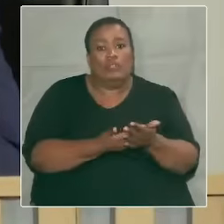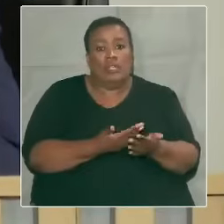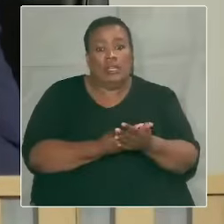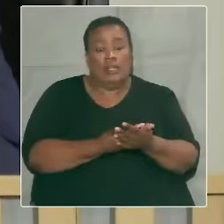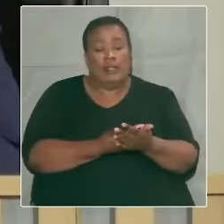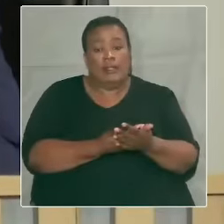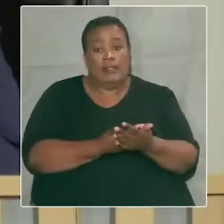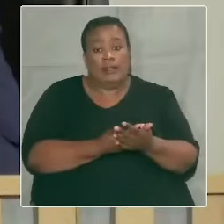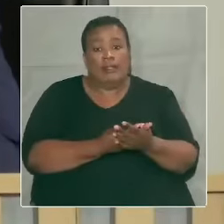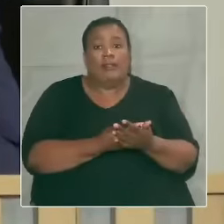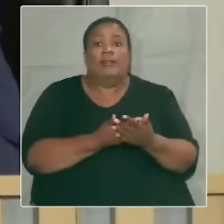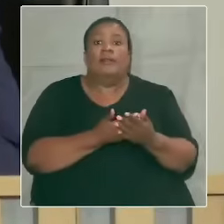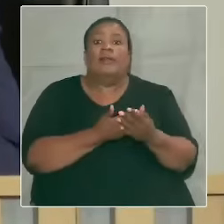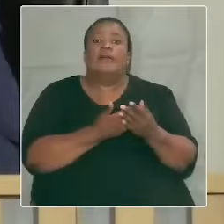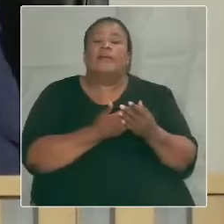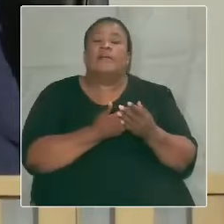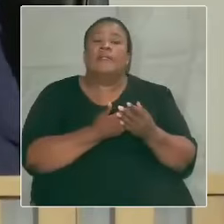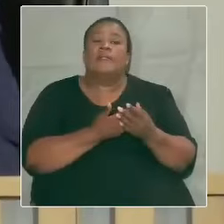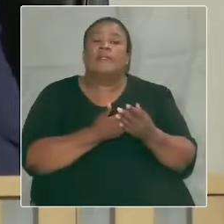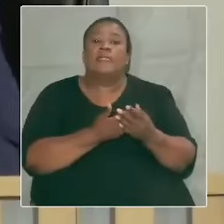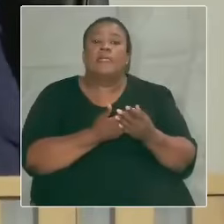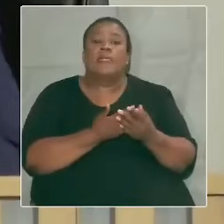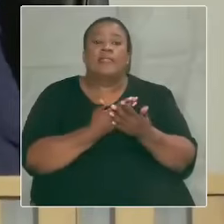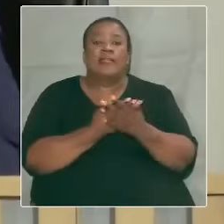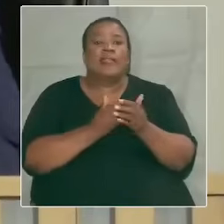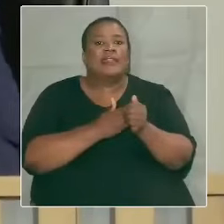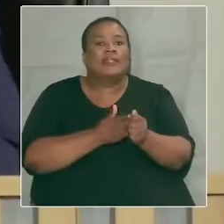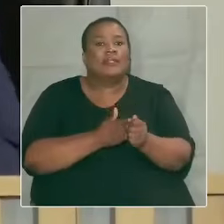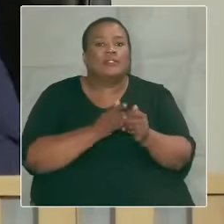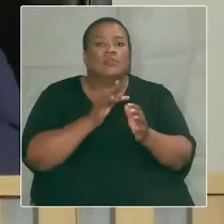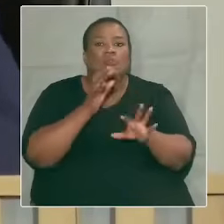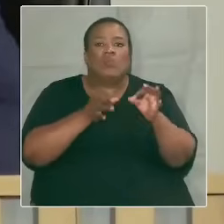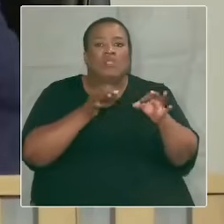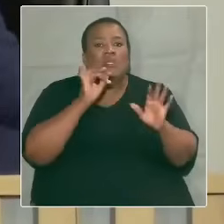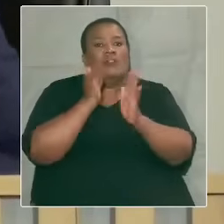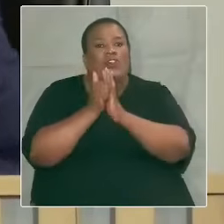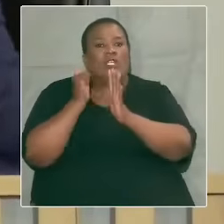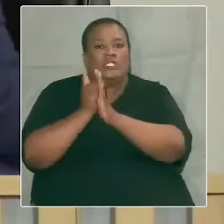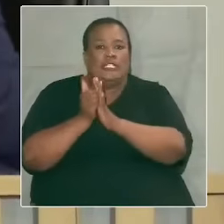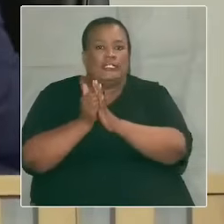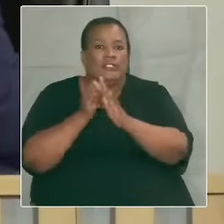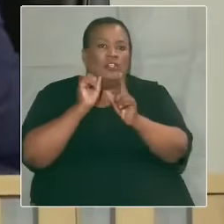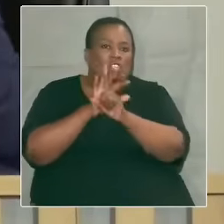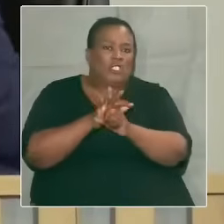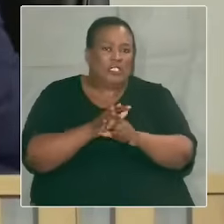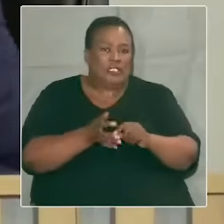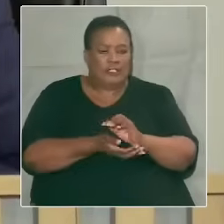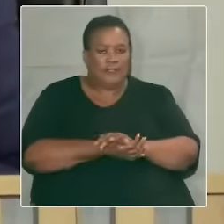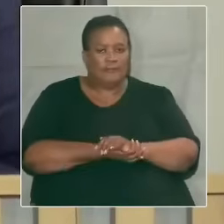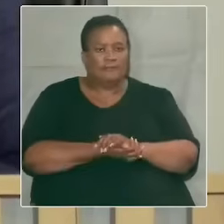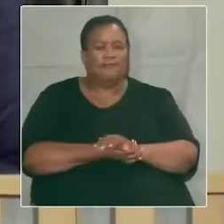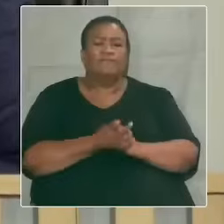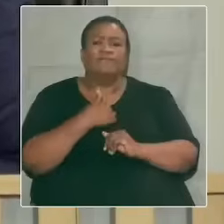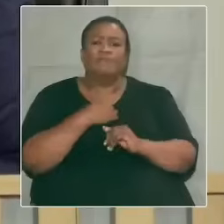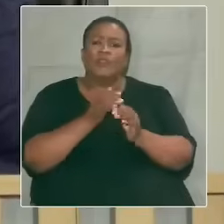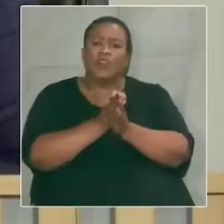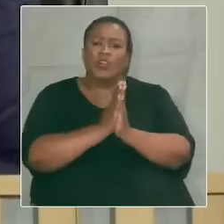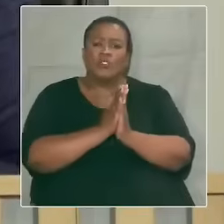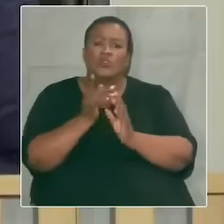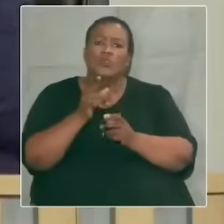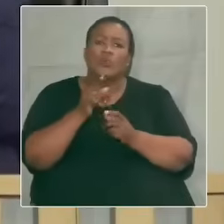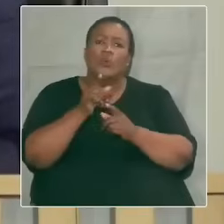attacks and killings. I thank you. And if I can just ask you to turn back